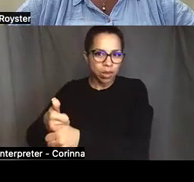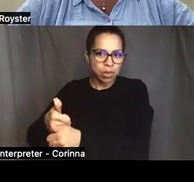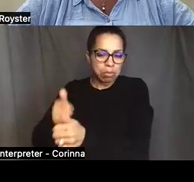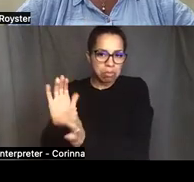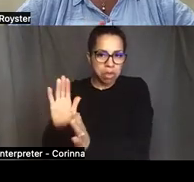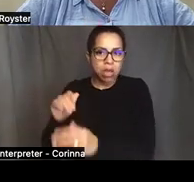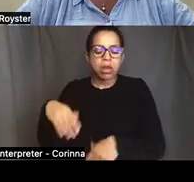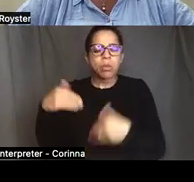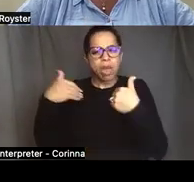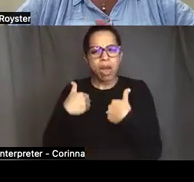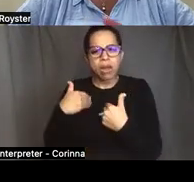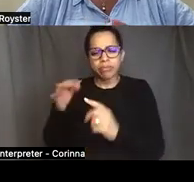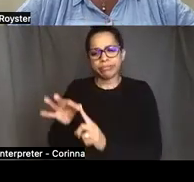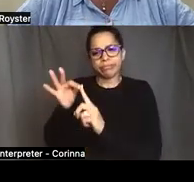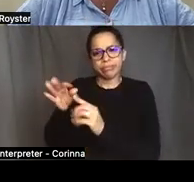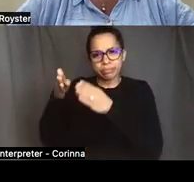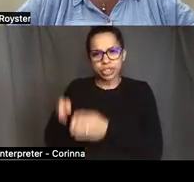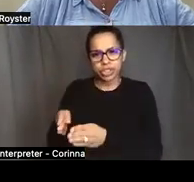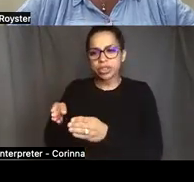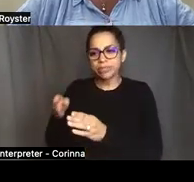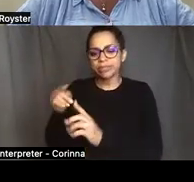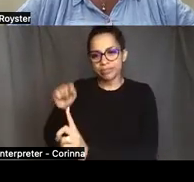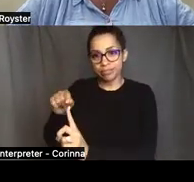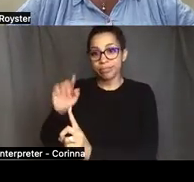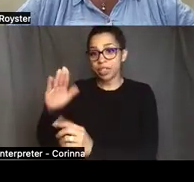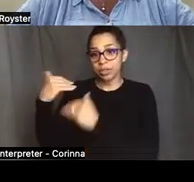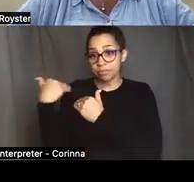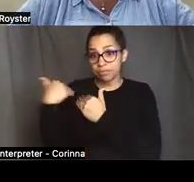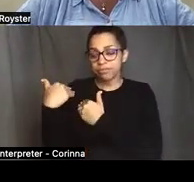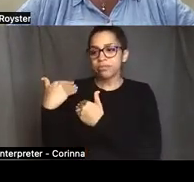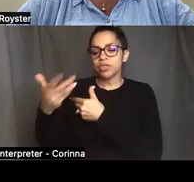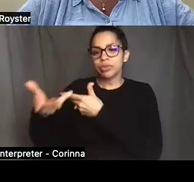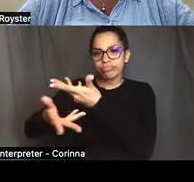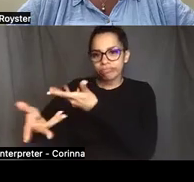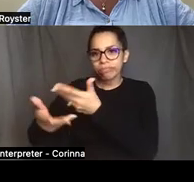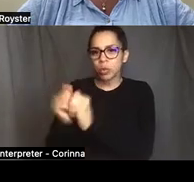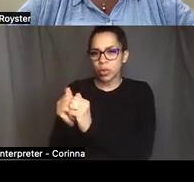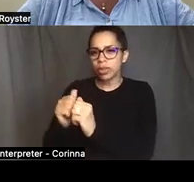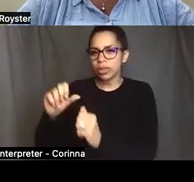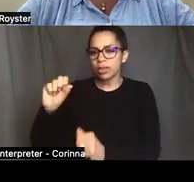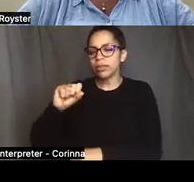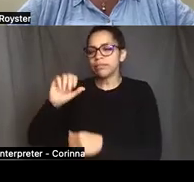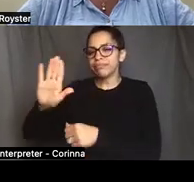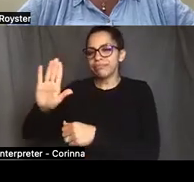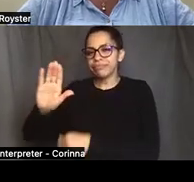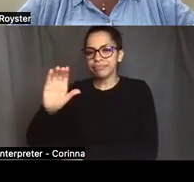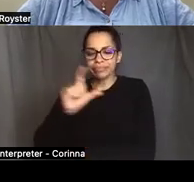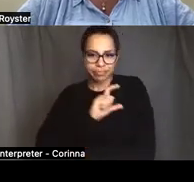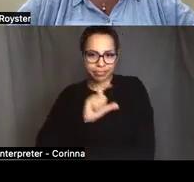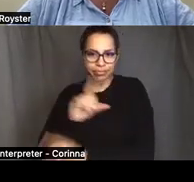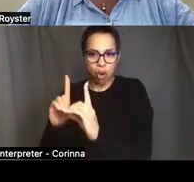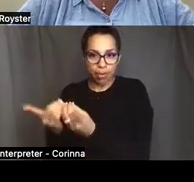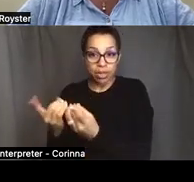a liaison with SDPD through their juvenile services team. If you're a part of a school district, you may have